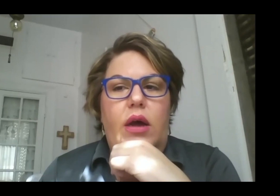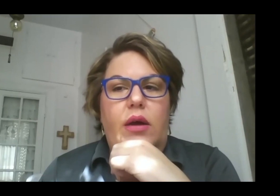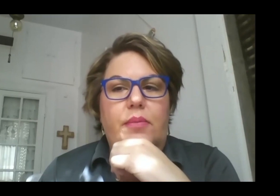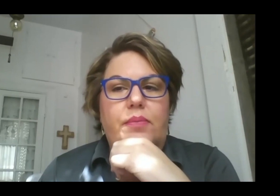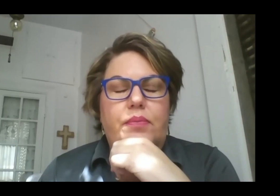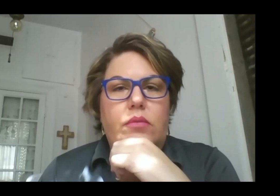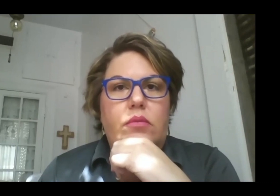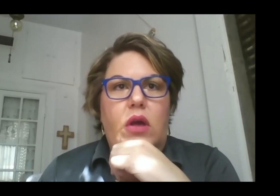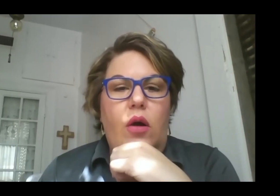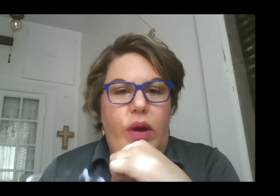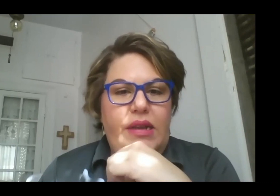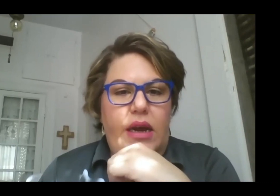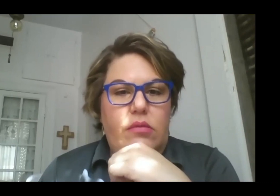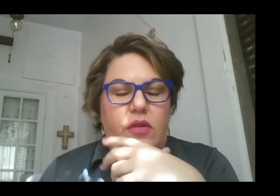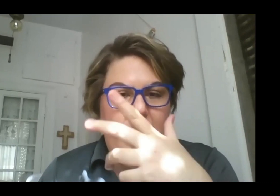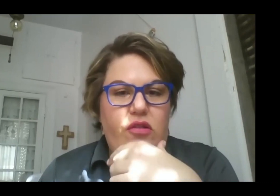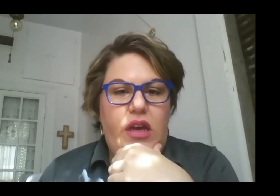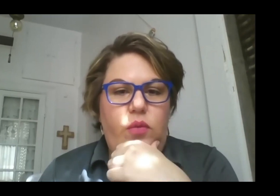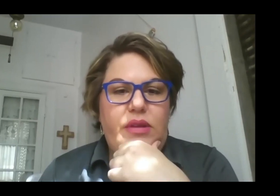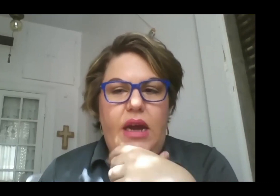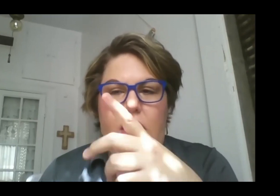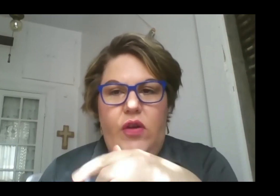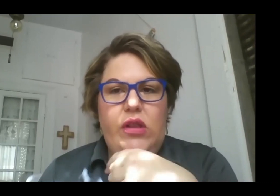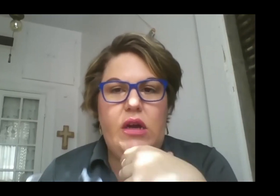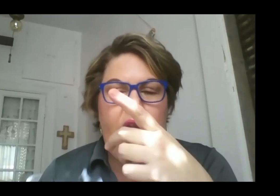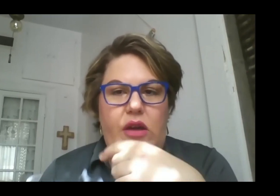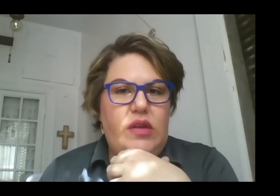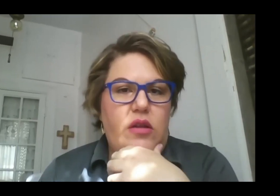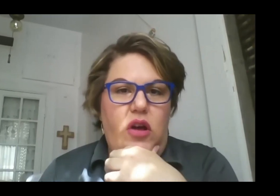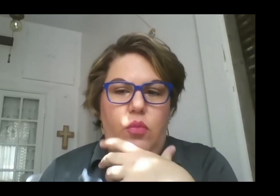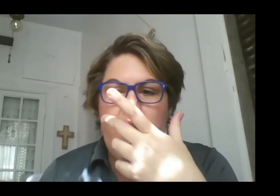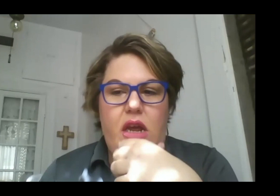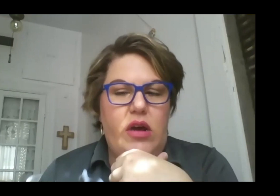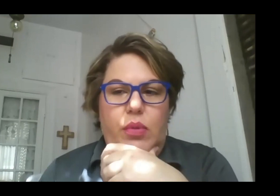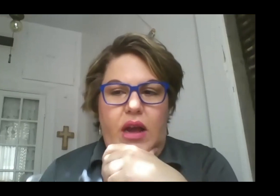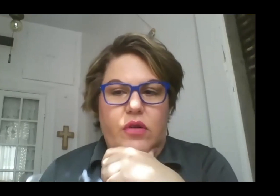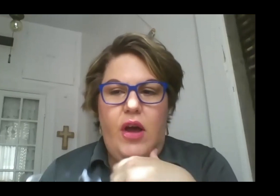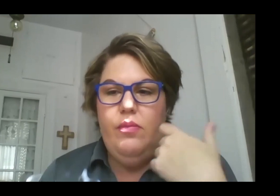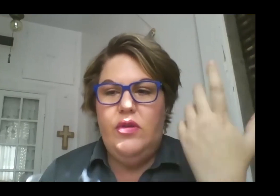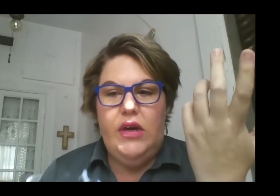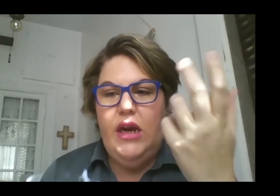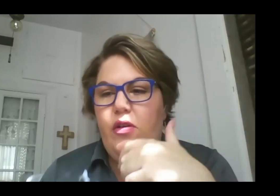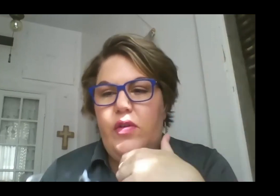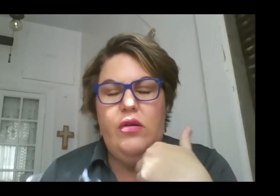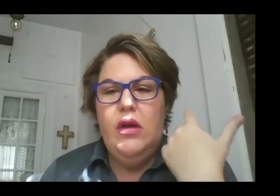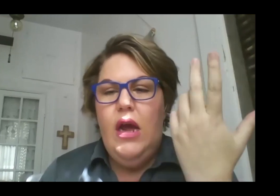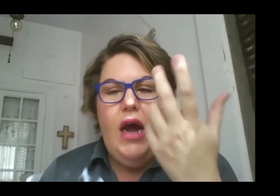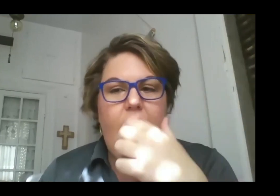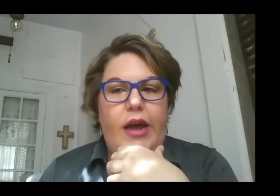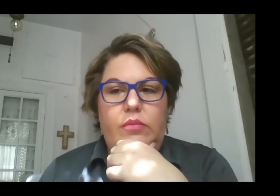through our website, the financial aid website. If you click on it, you'll see the job board and you can apply for jobs. You'll get